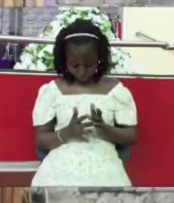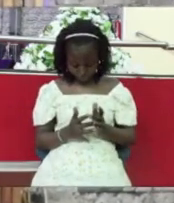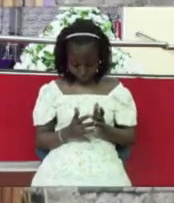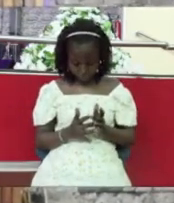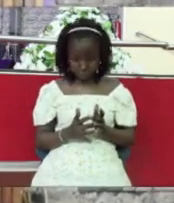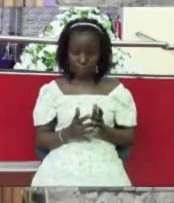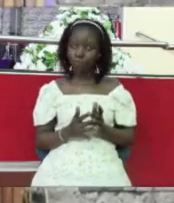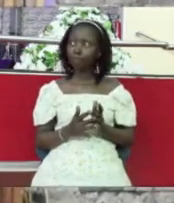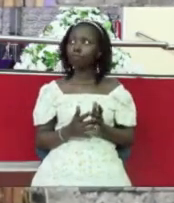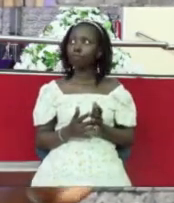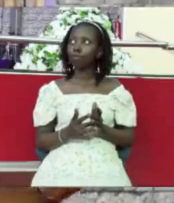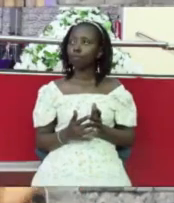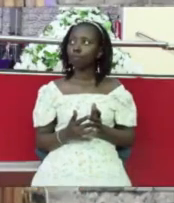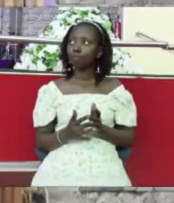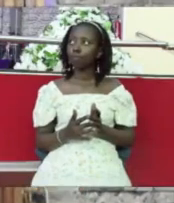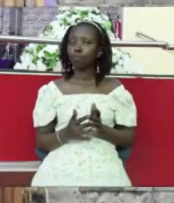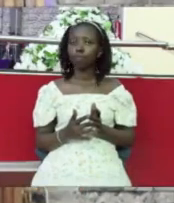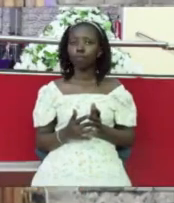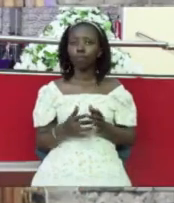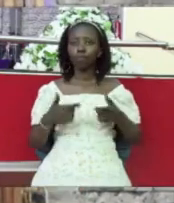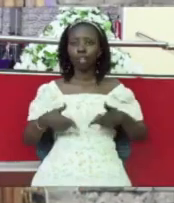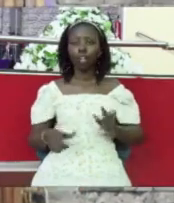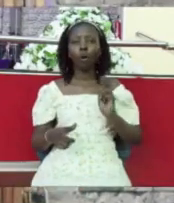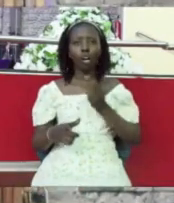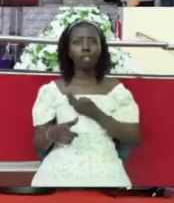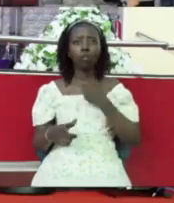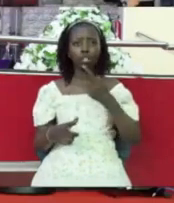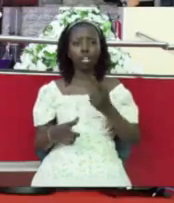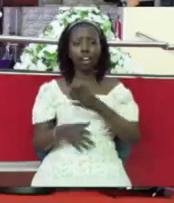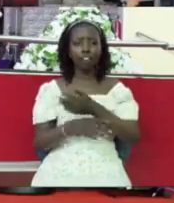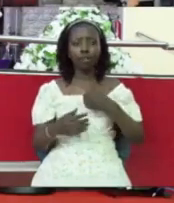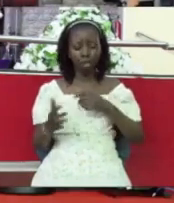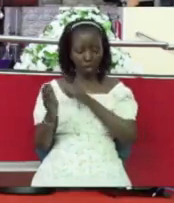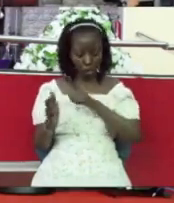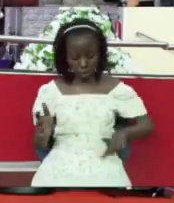Yesu. Let me do this. Allow us to say this prayer and you're saying after me, Lord Jesus.